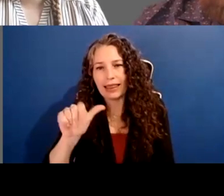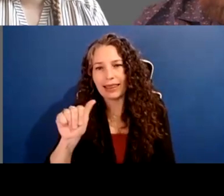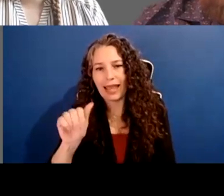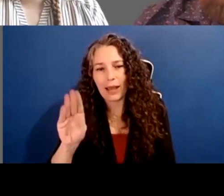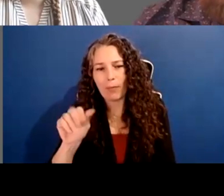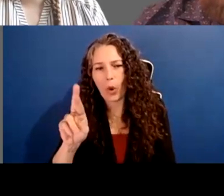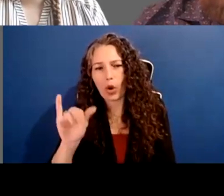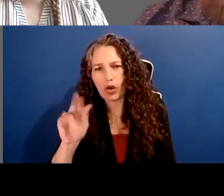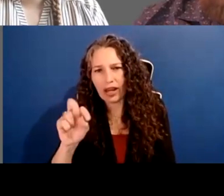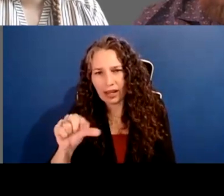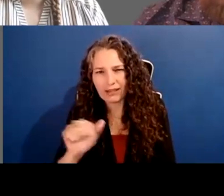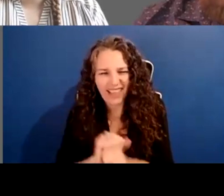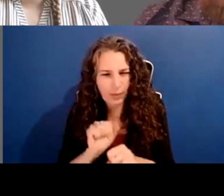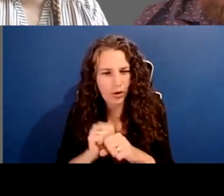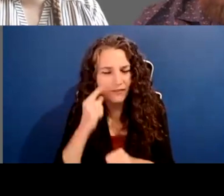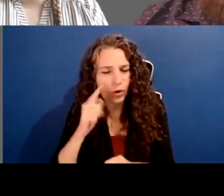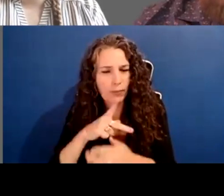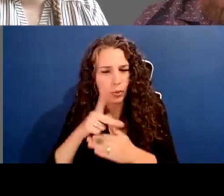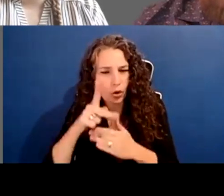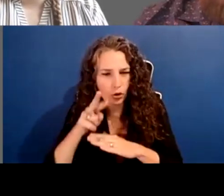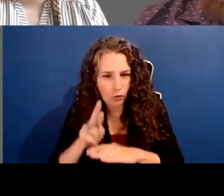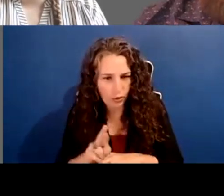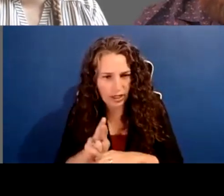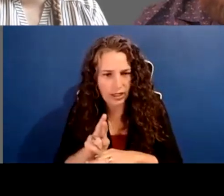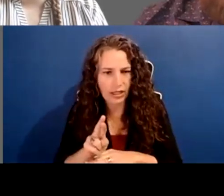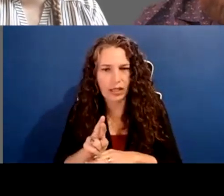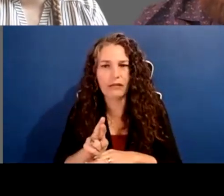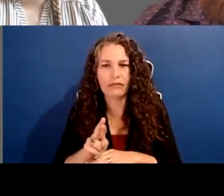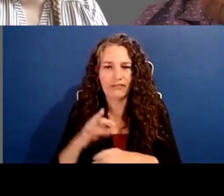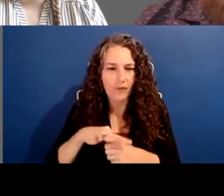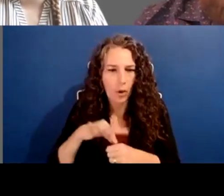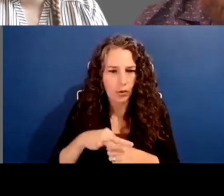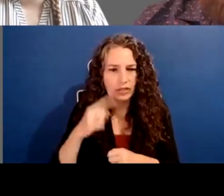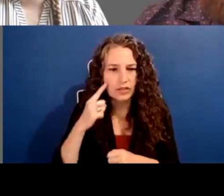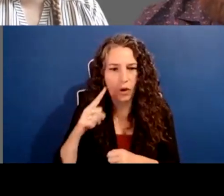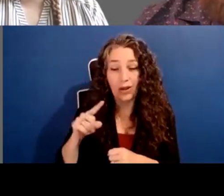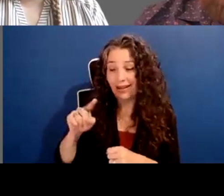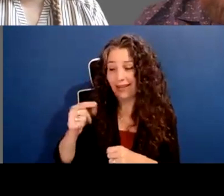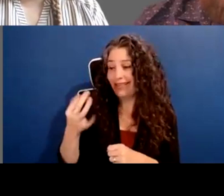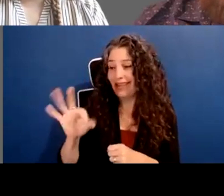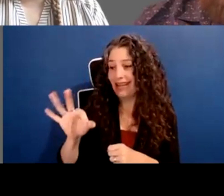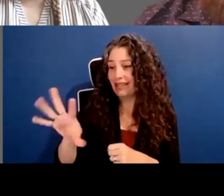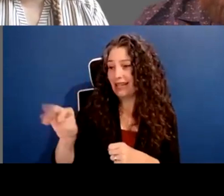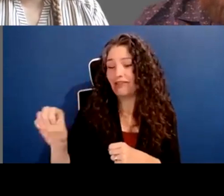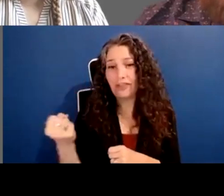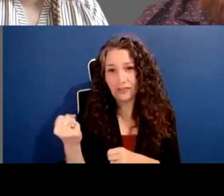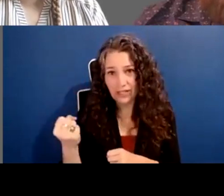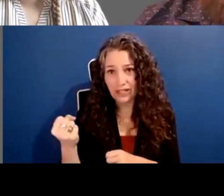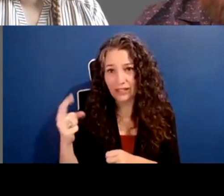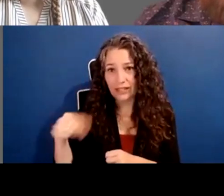migrant workers in Connecticut in the 1950s fighting for the right to vote.